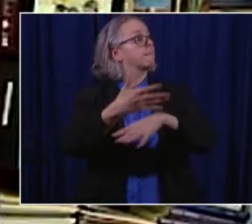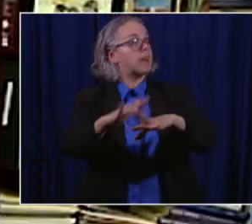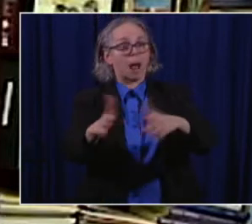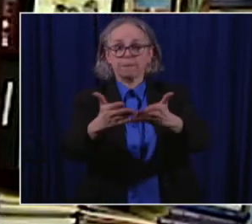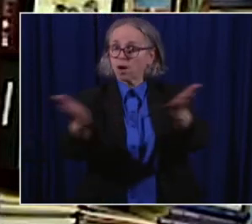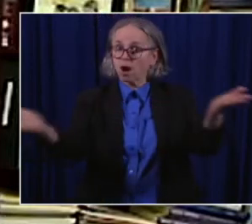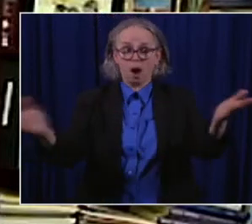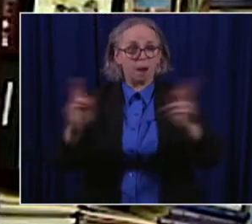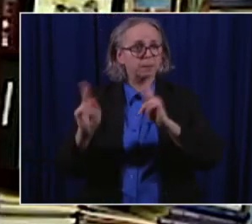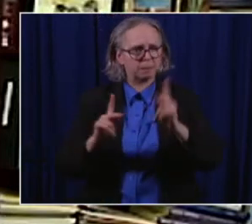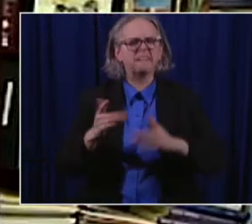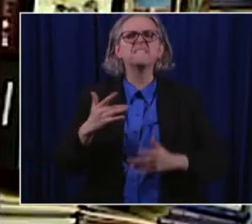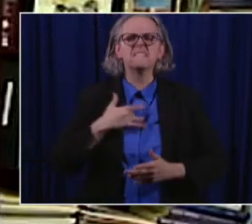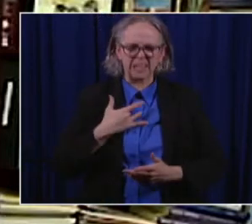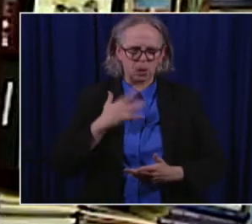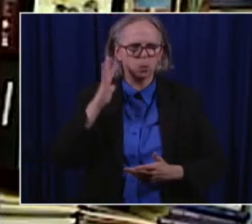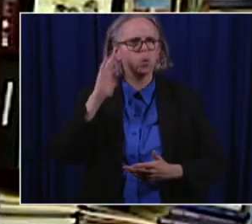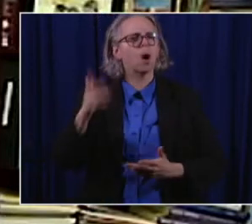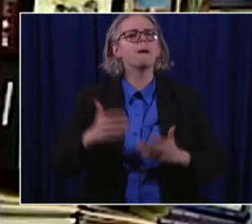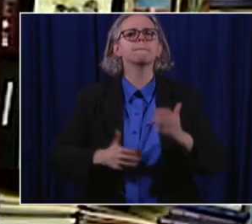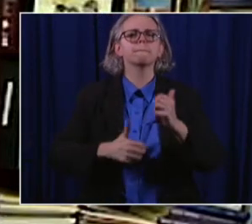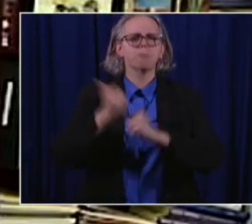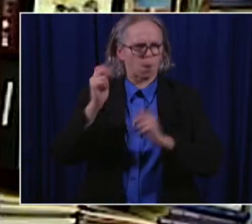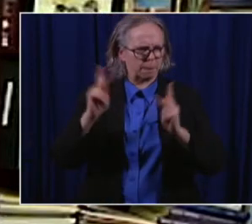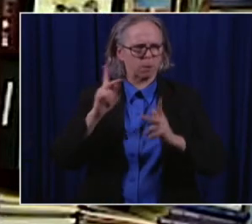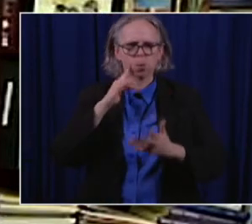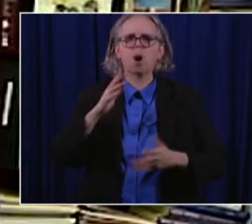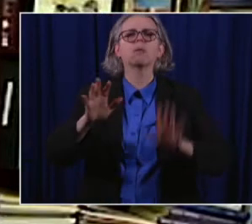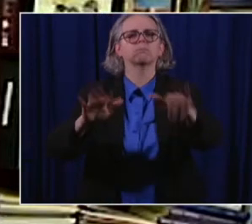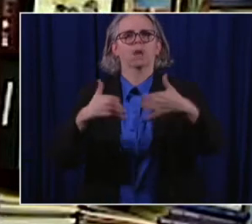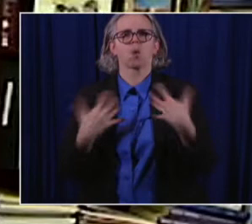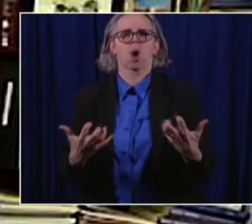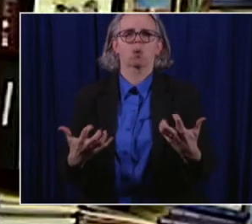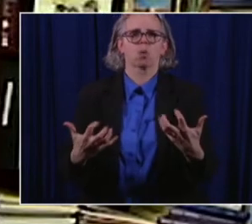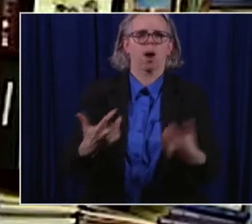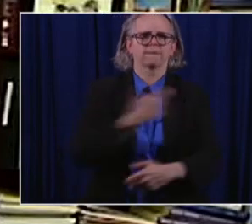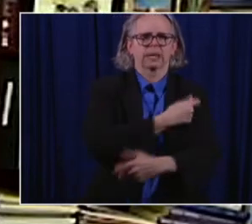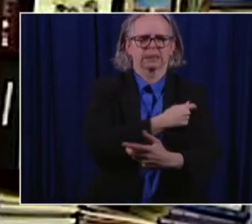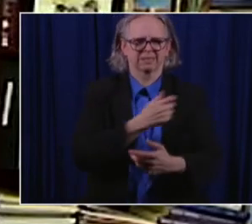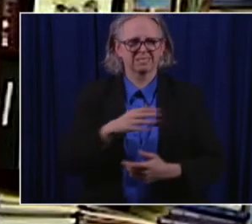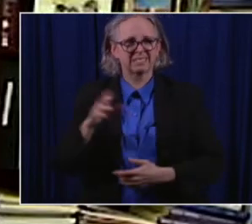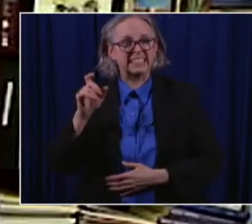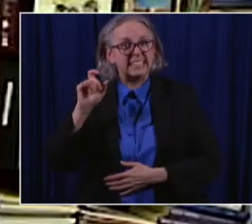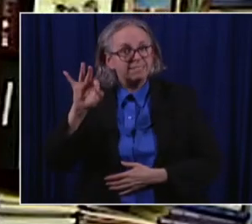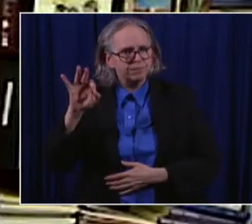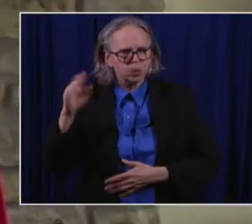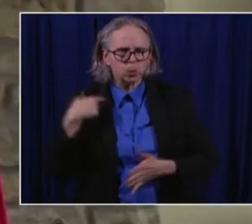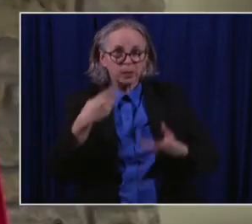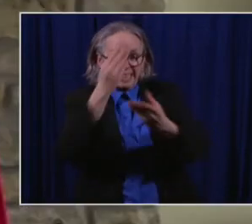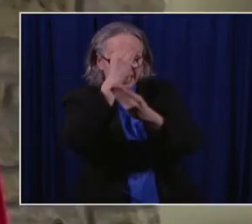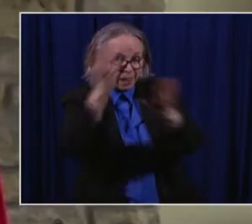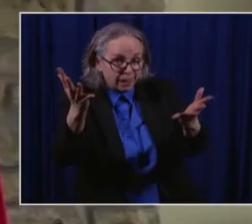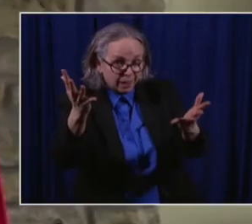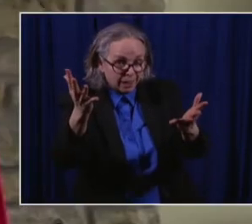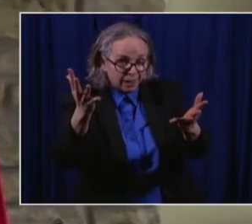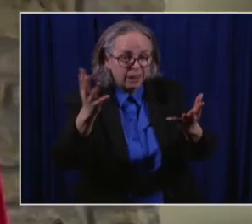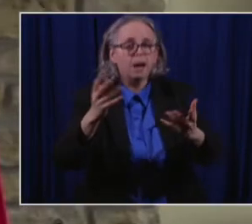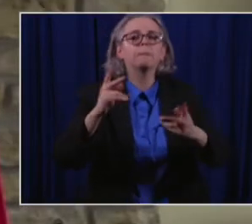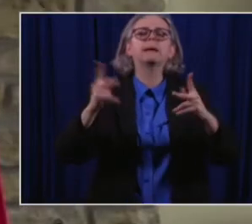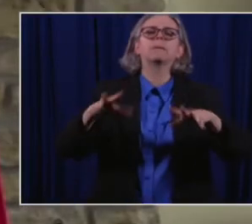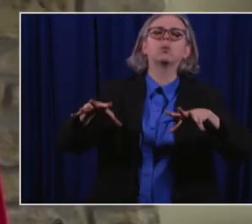community, I think adoption will be high with that appropriate education and understanding of the process. Thank